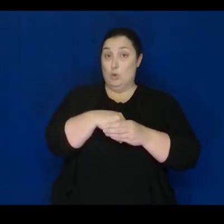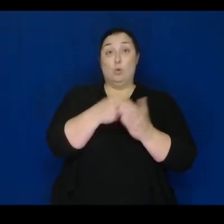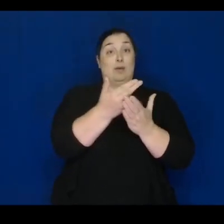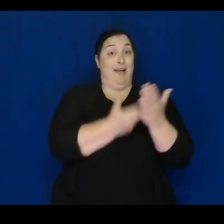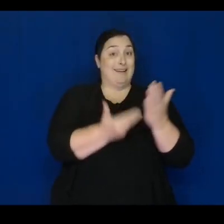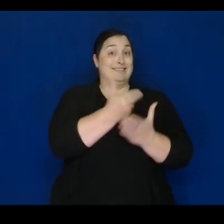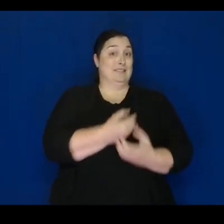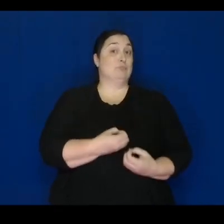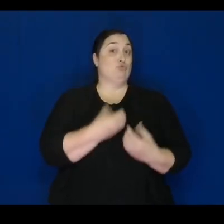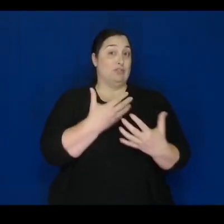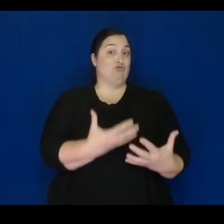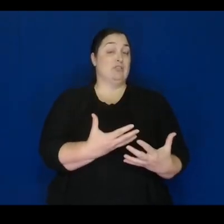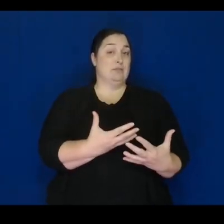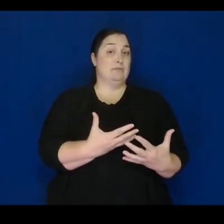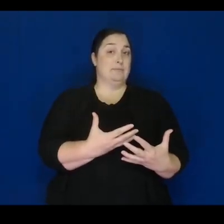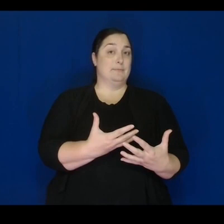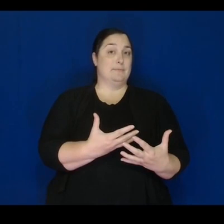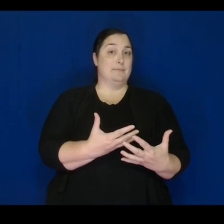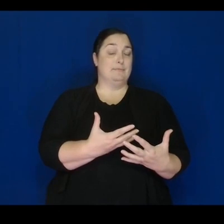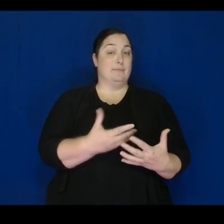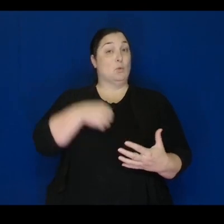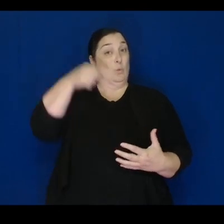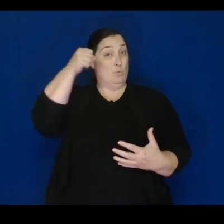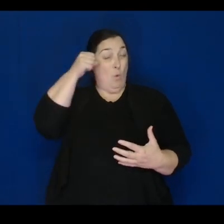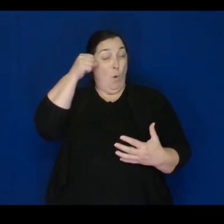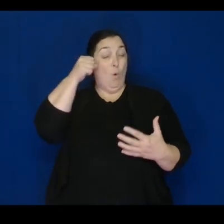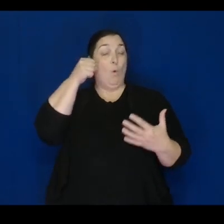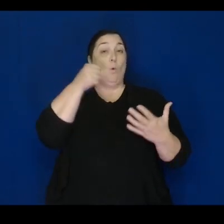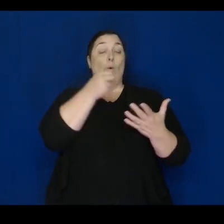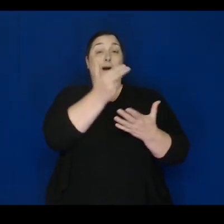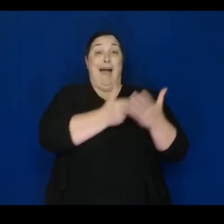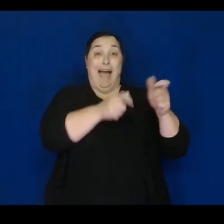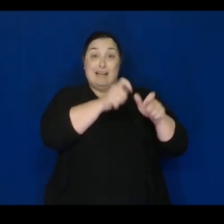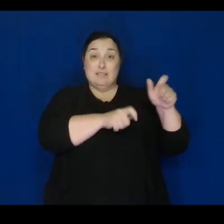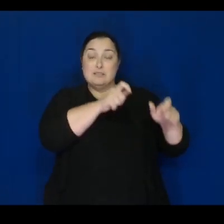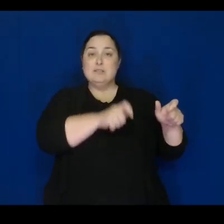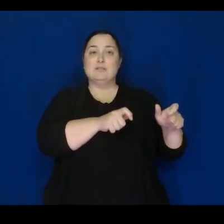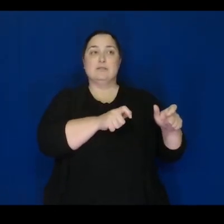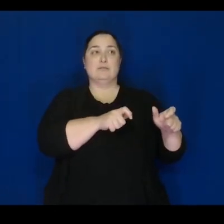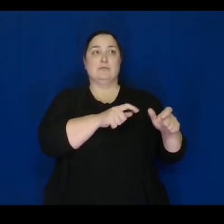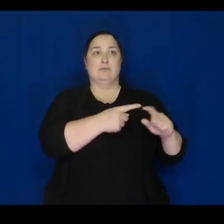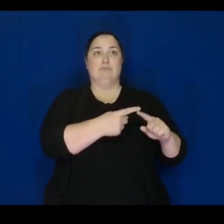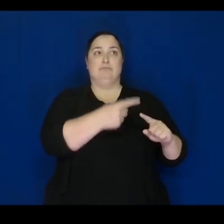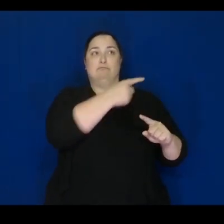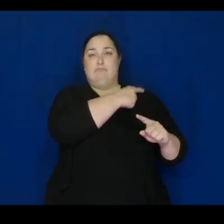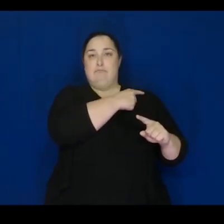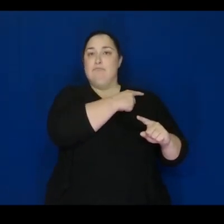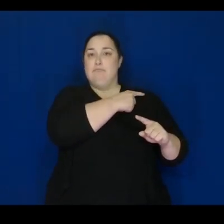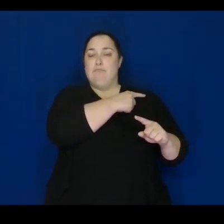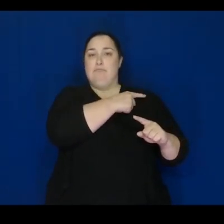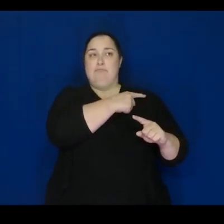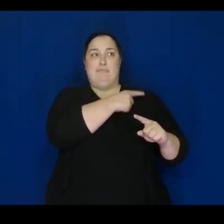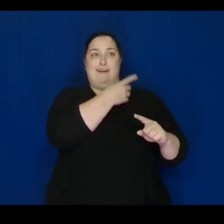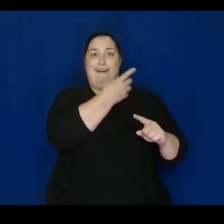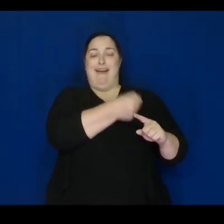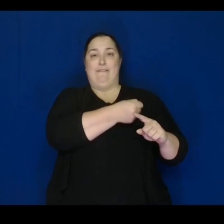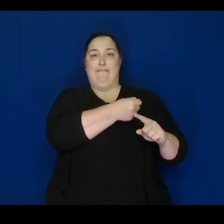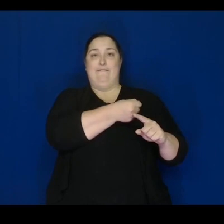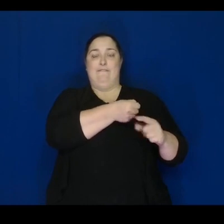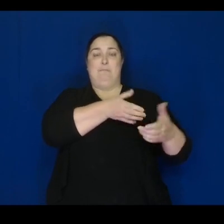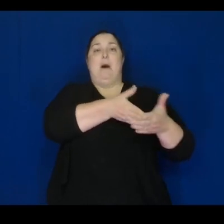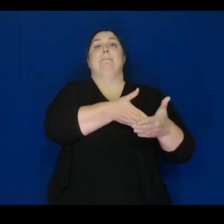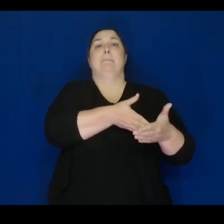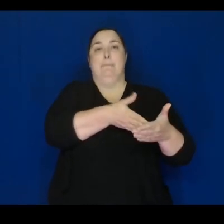expressions. And we also know that artists come from a history where that's been interrupted by colonisation as well.